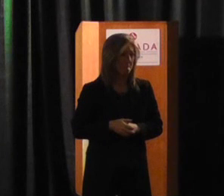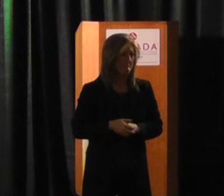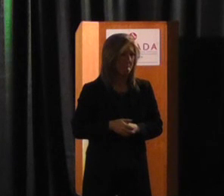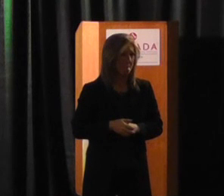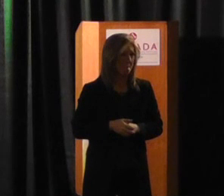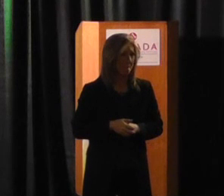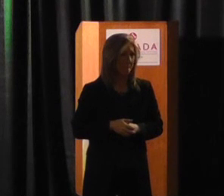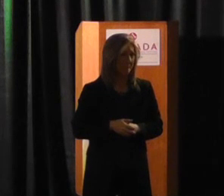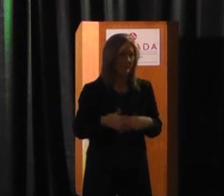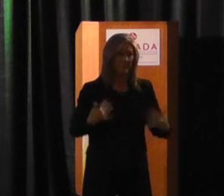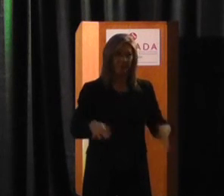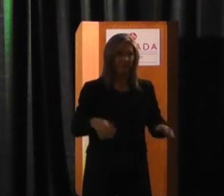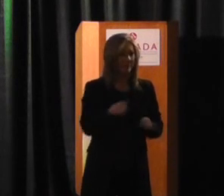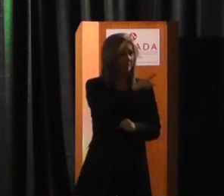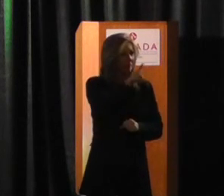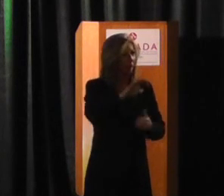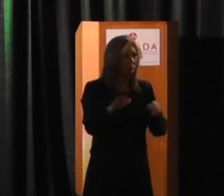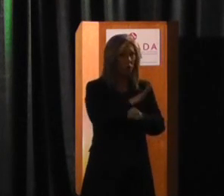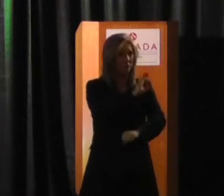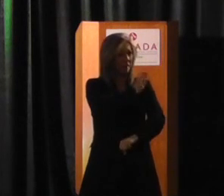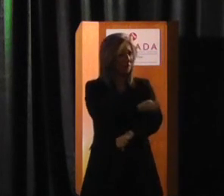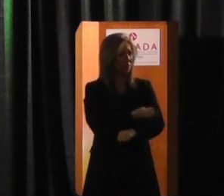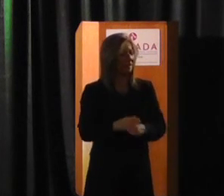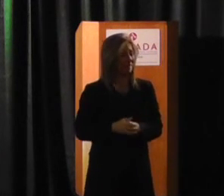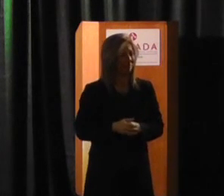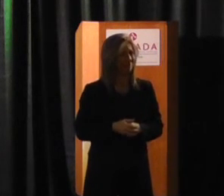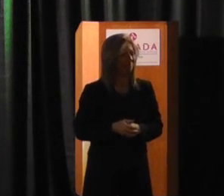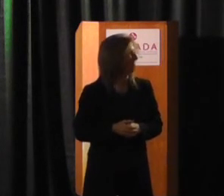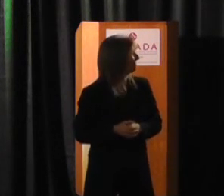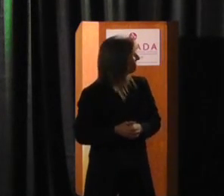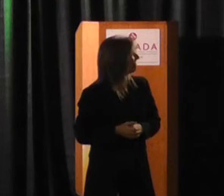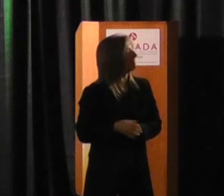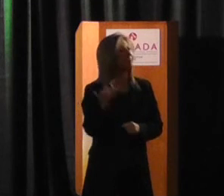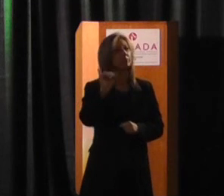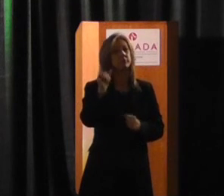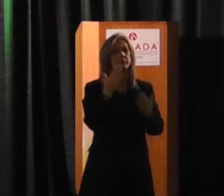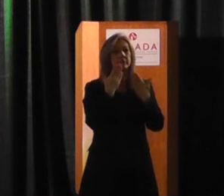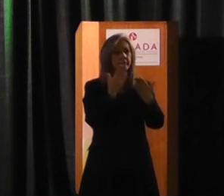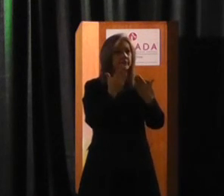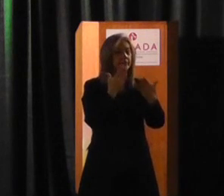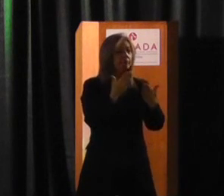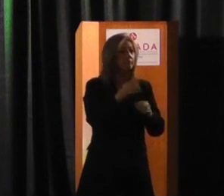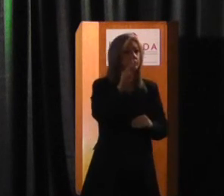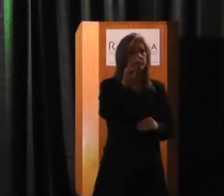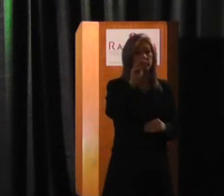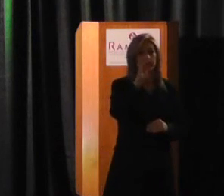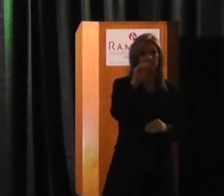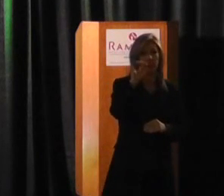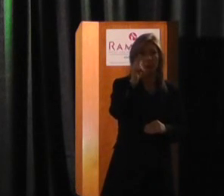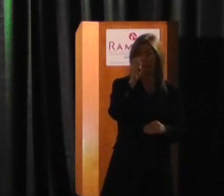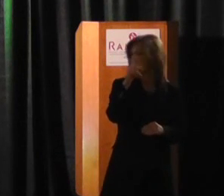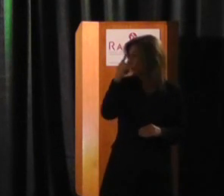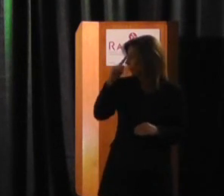You guys are so energetic. I love it. A big thank you also goes out to Lorne with Amramp Alberta for building the accessible ramp